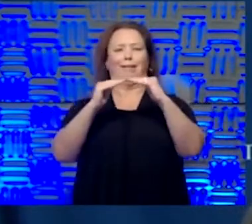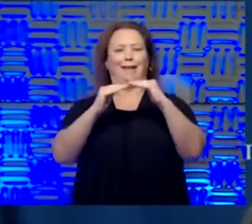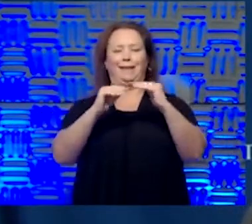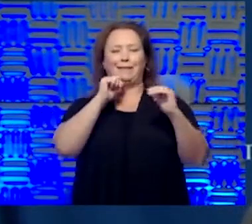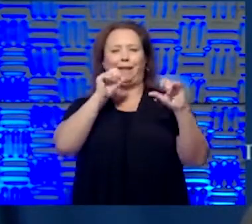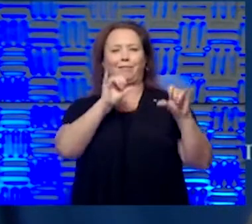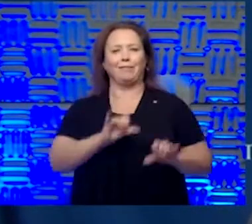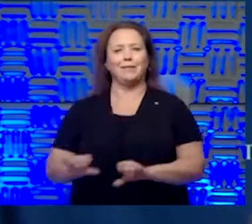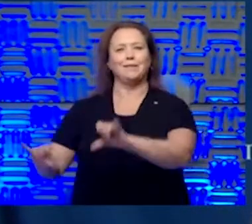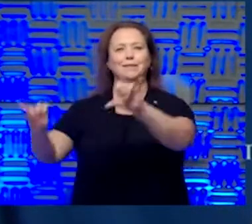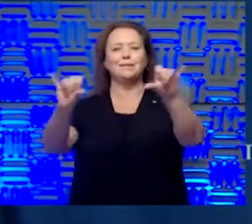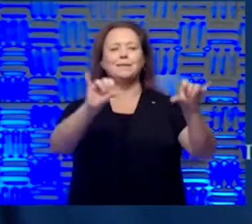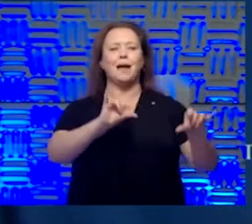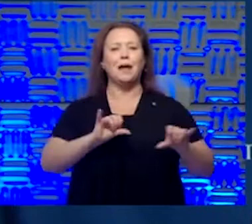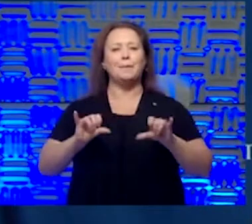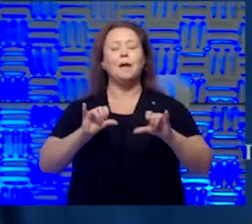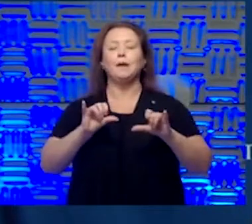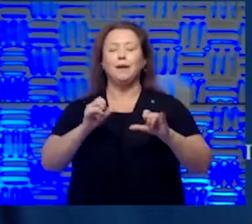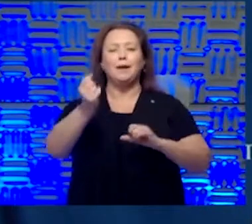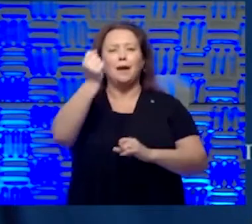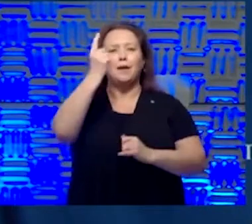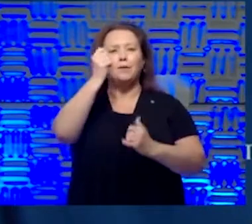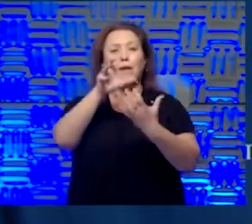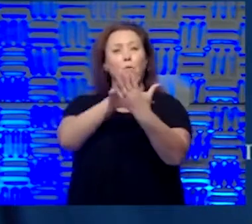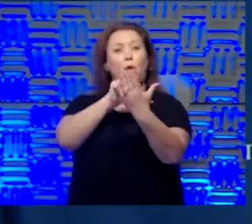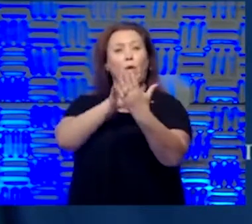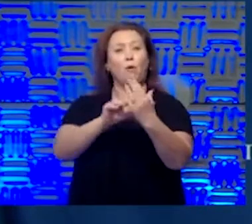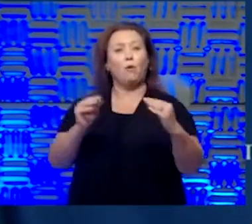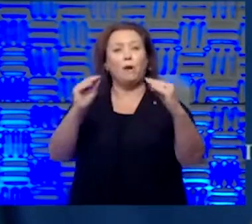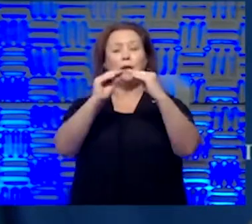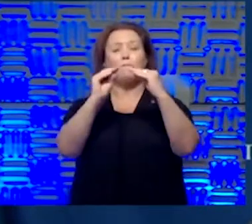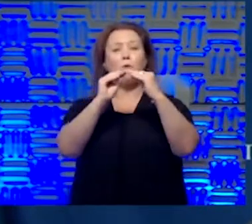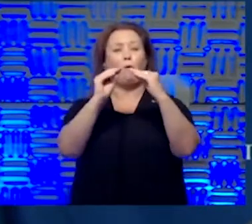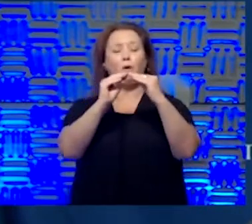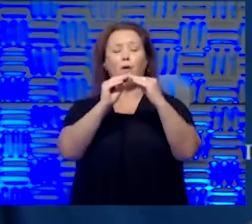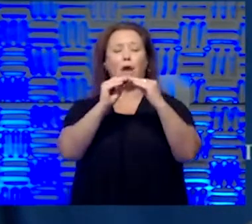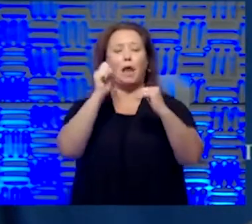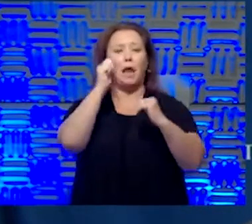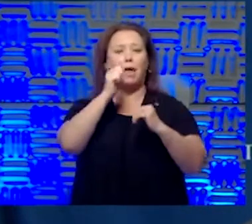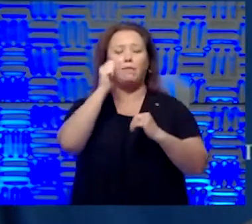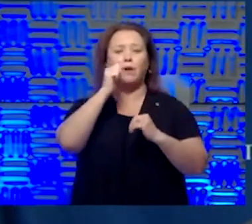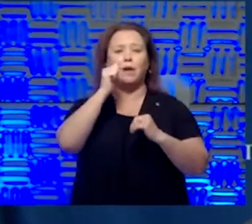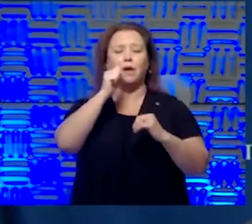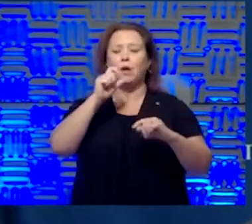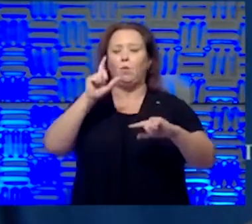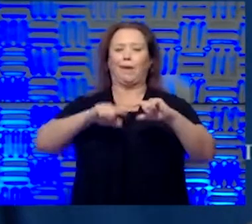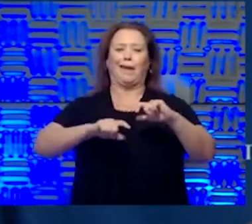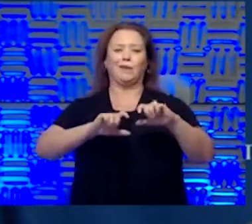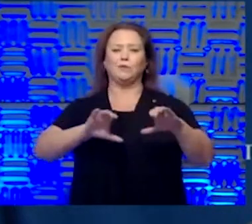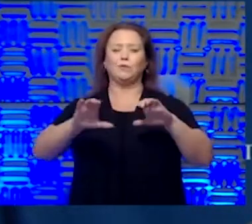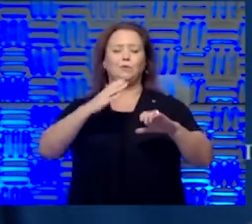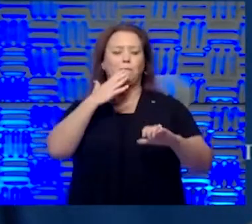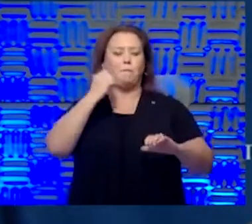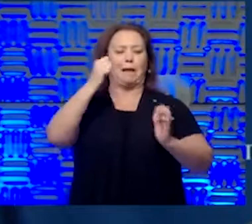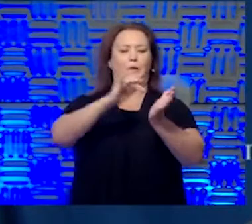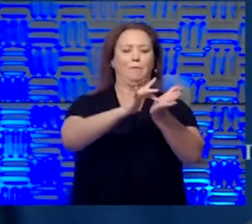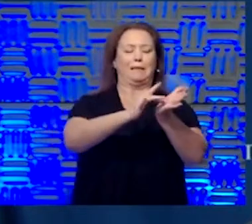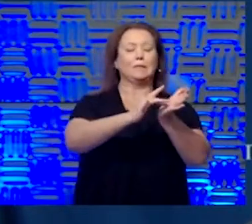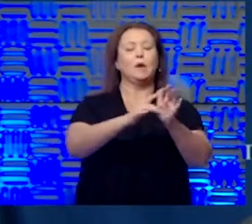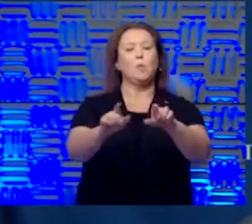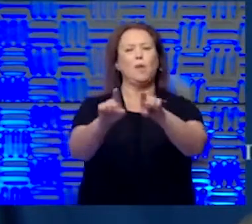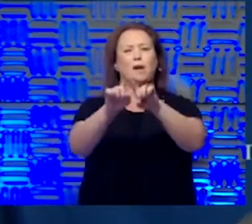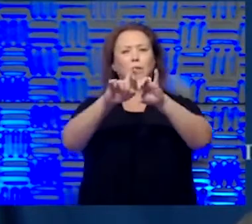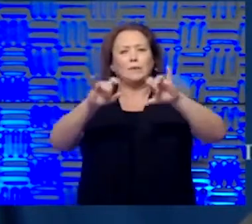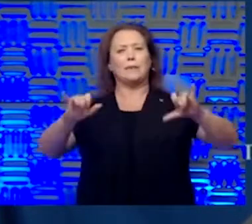that we're learning more all the time, and it needs to be multifactorial. We can't just do better medicine. There's going to be times when we also need to